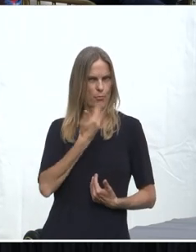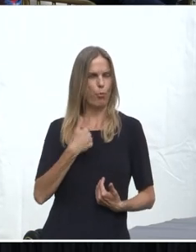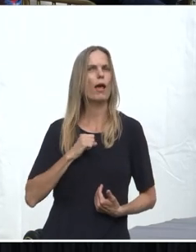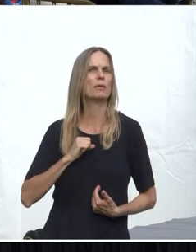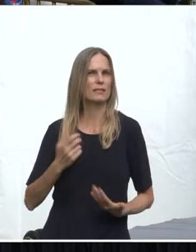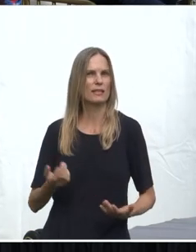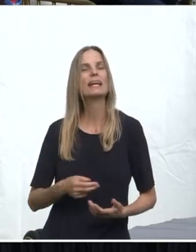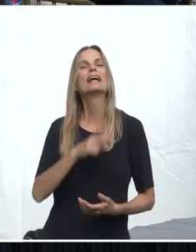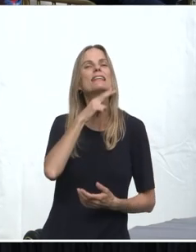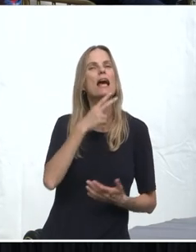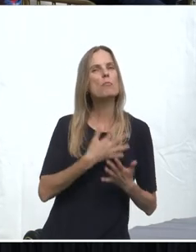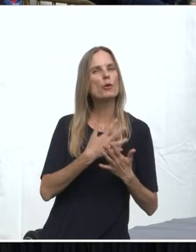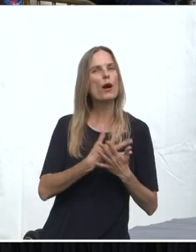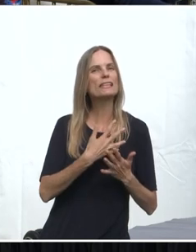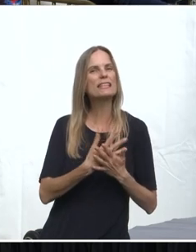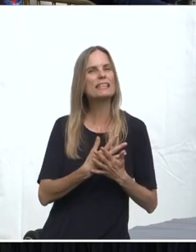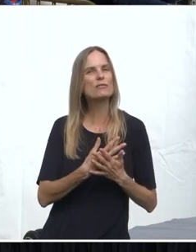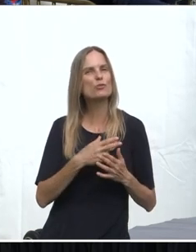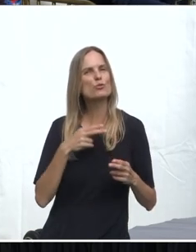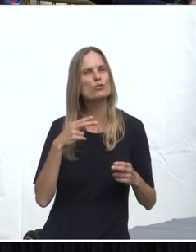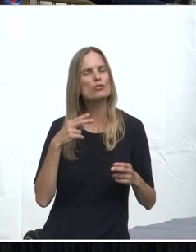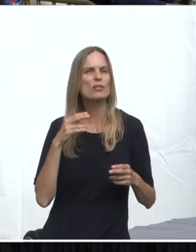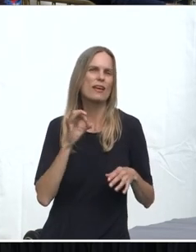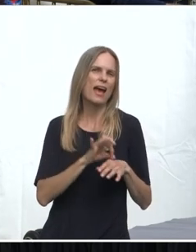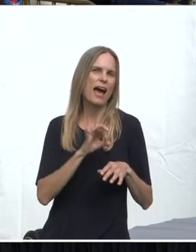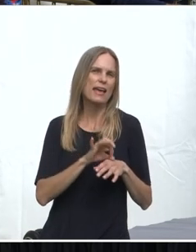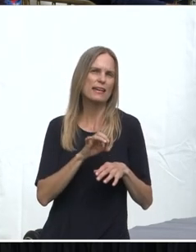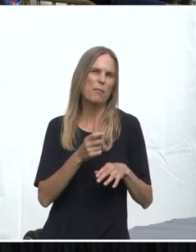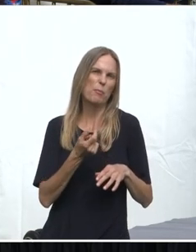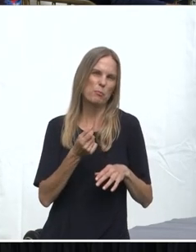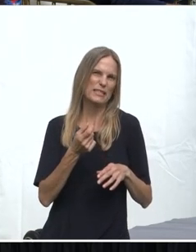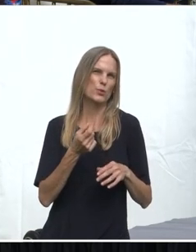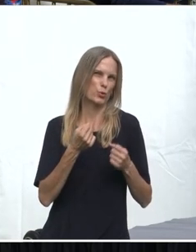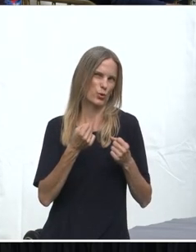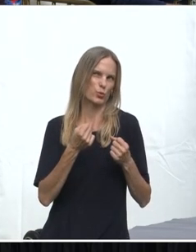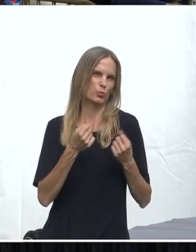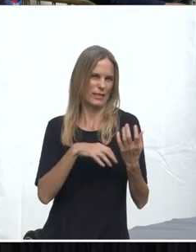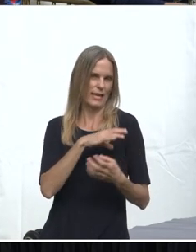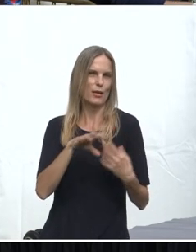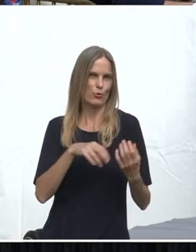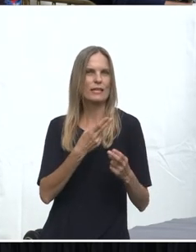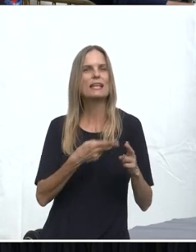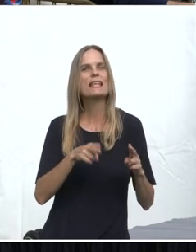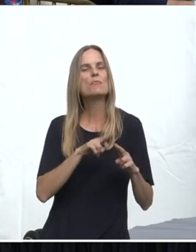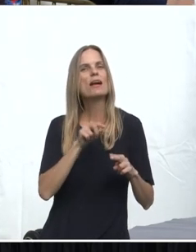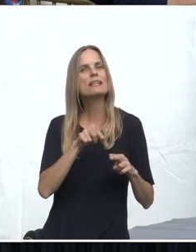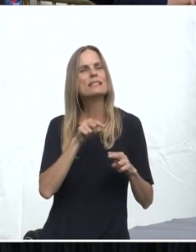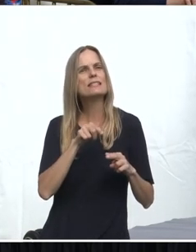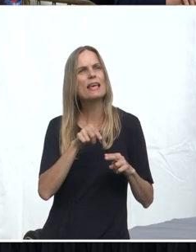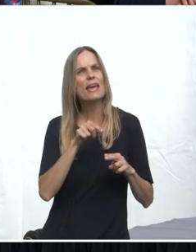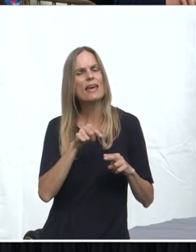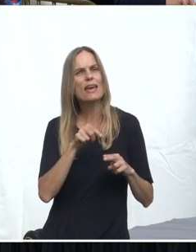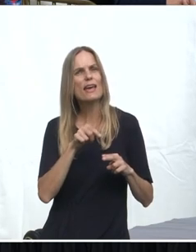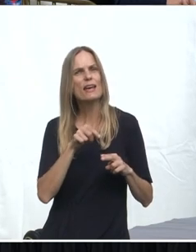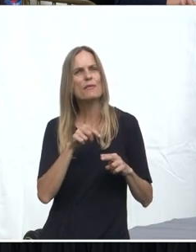ADHD is a bit difficult in that sense as well, because it completely shifts the way you sort of interact